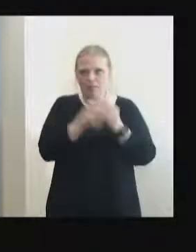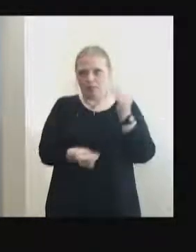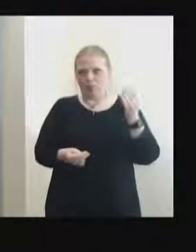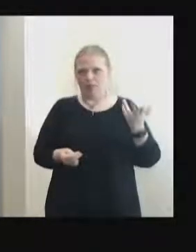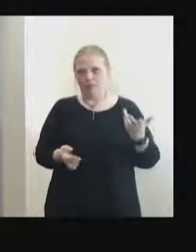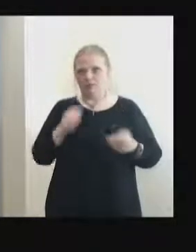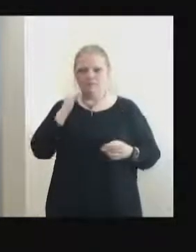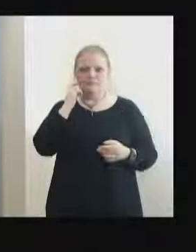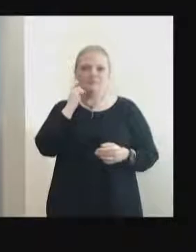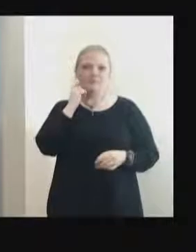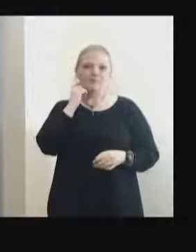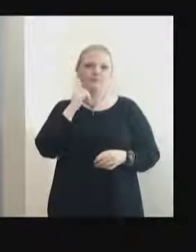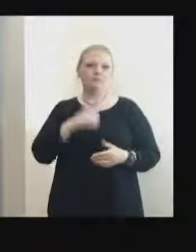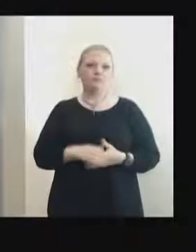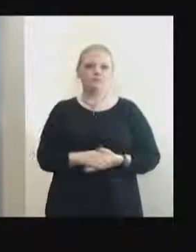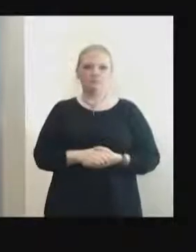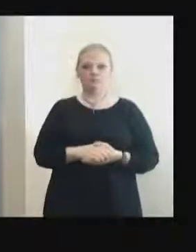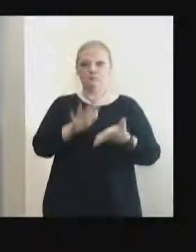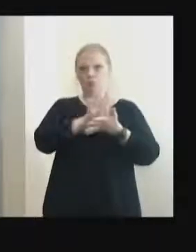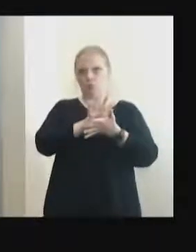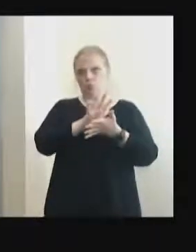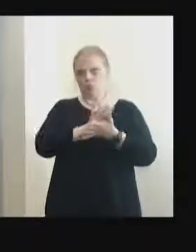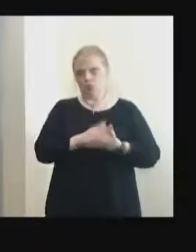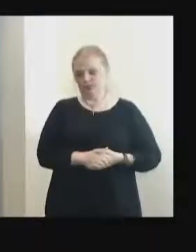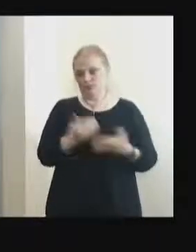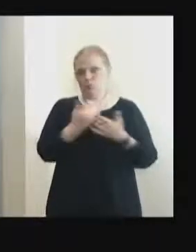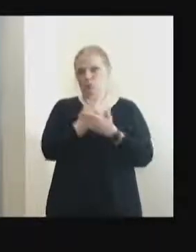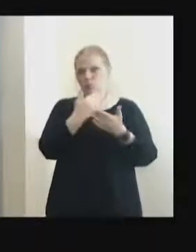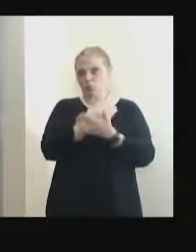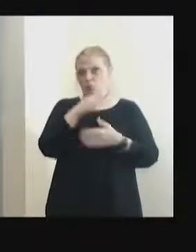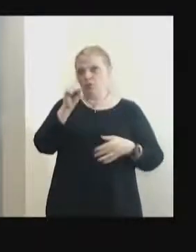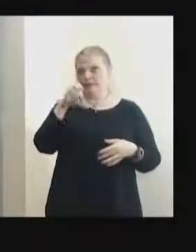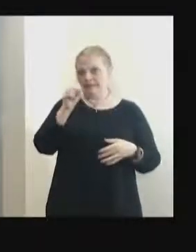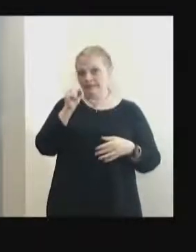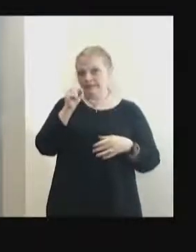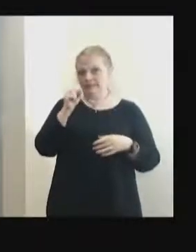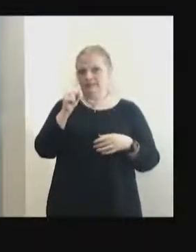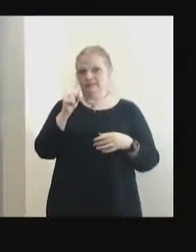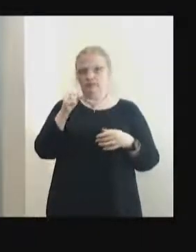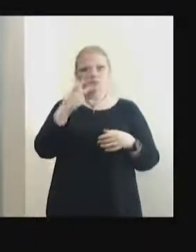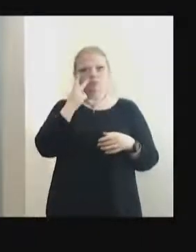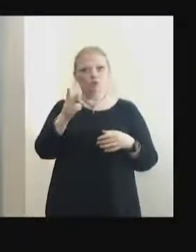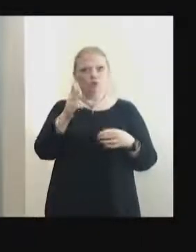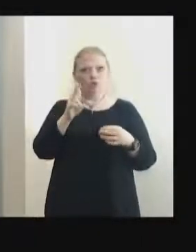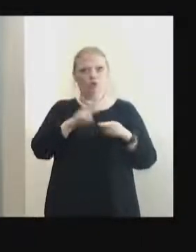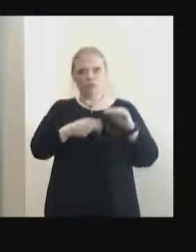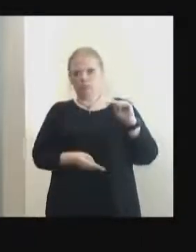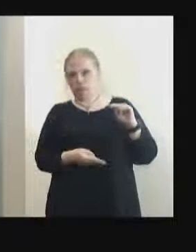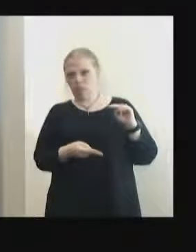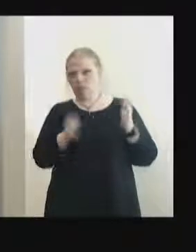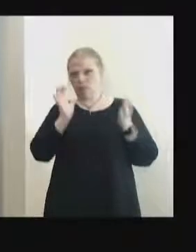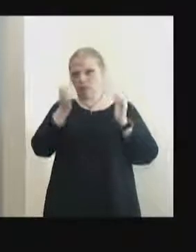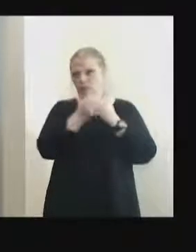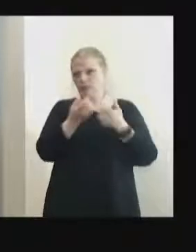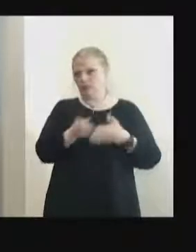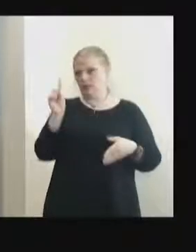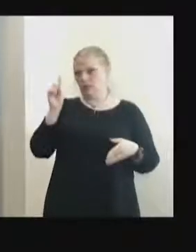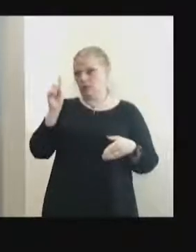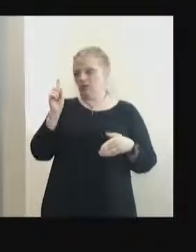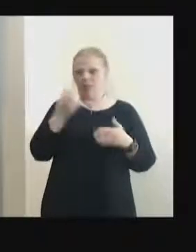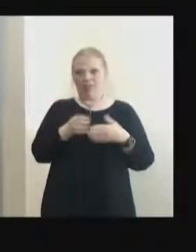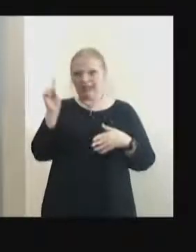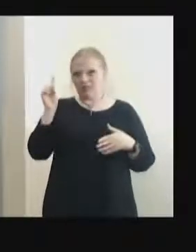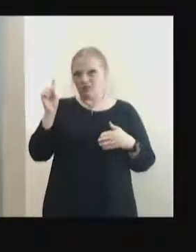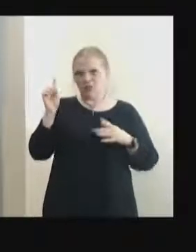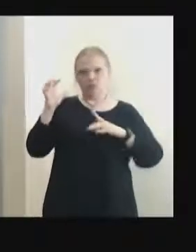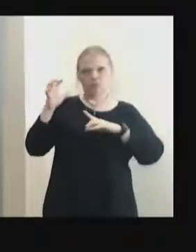spread it. Schools, in new cases in schools, we did see a drop from the week before, which was the highest we had